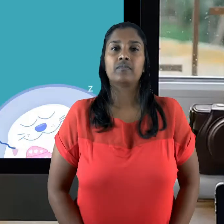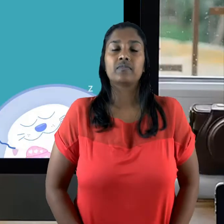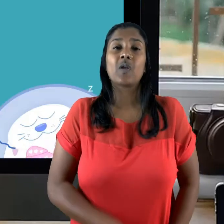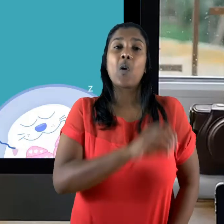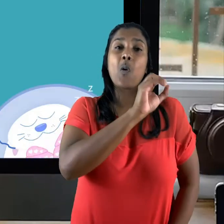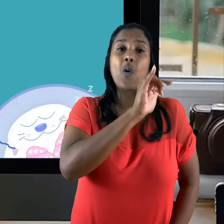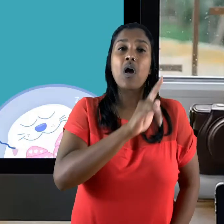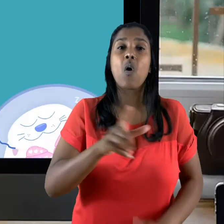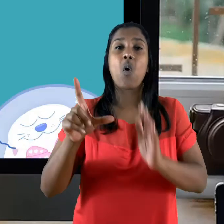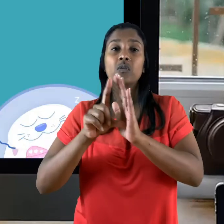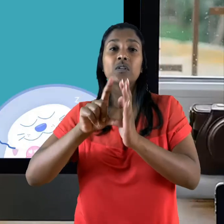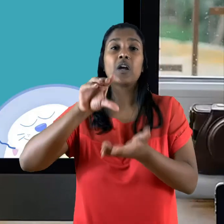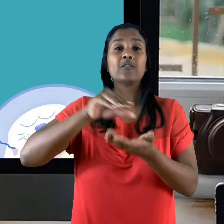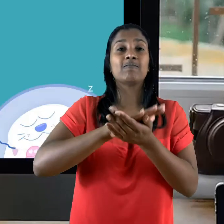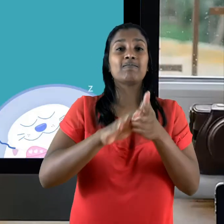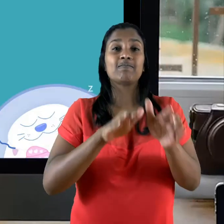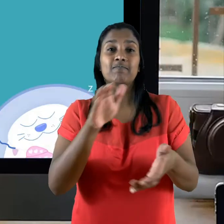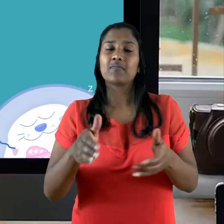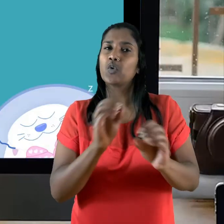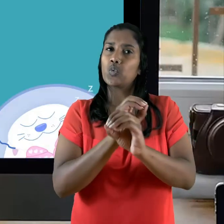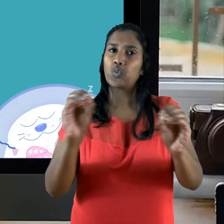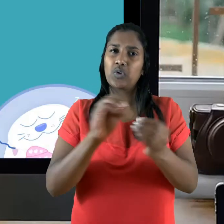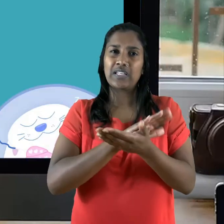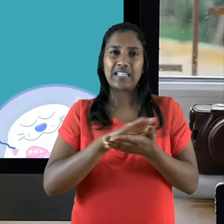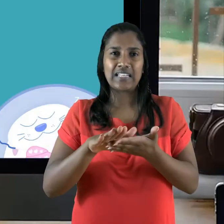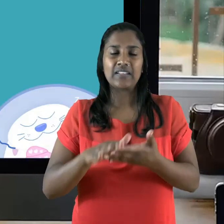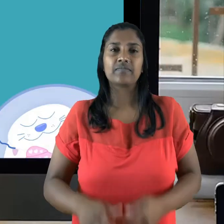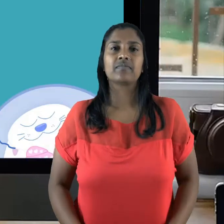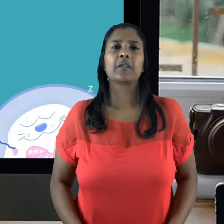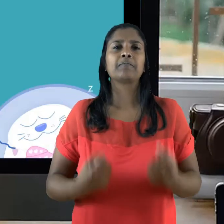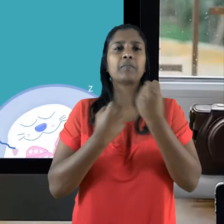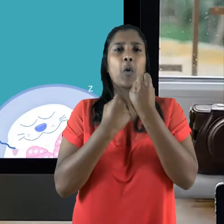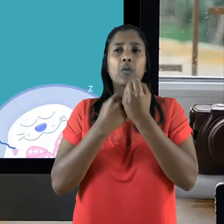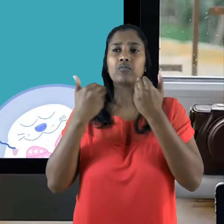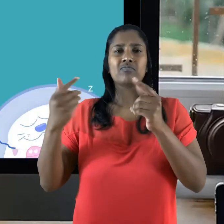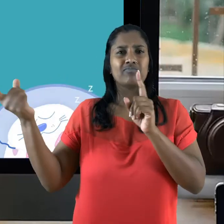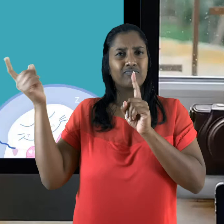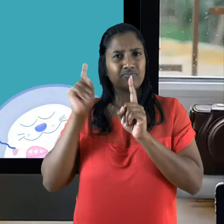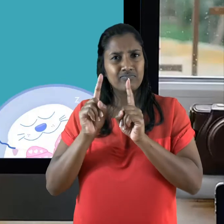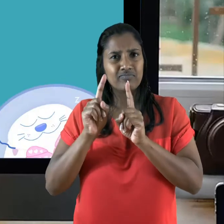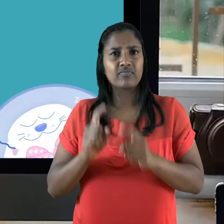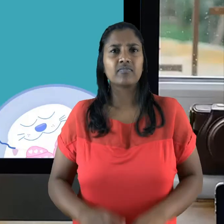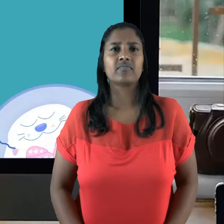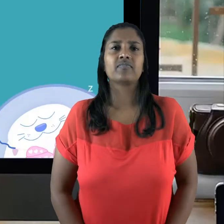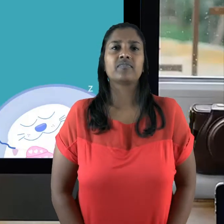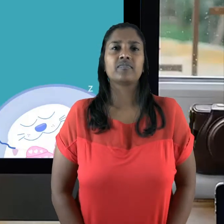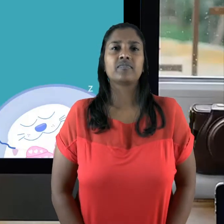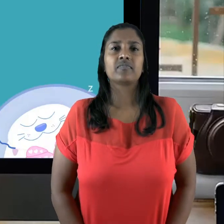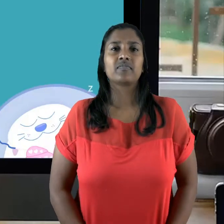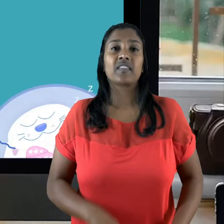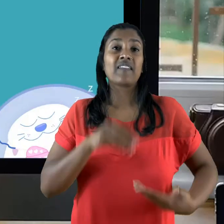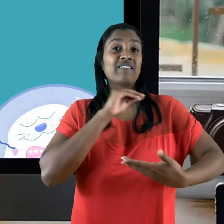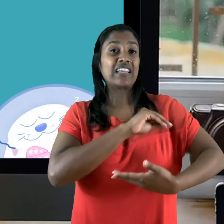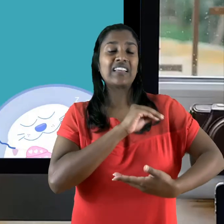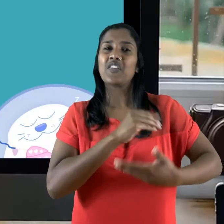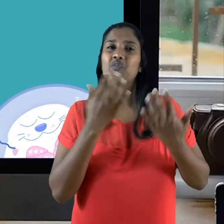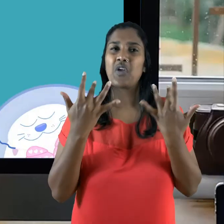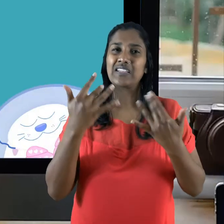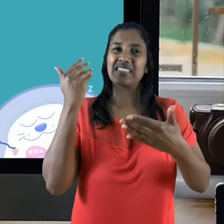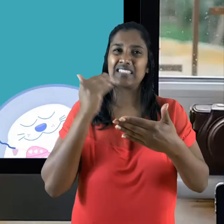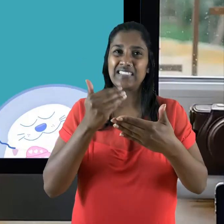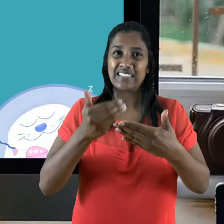help if you can. Wait to feed your baby and then feed your baby at the appointment. And be ready to help your baby to stay asleep